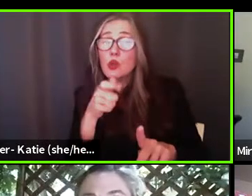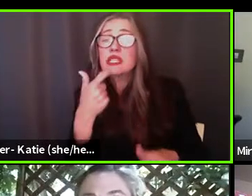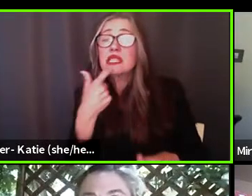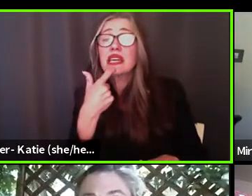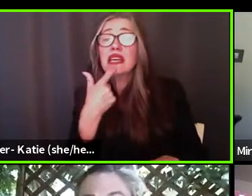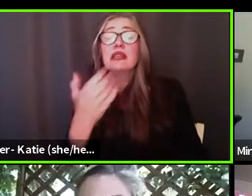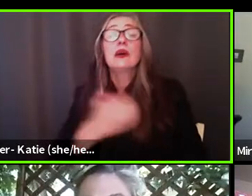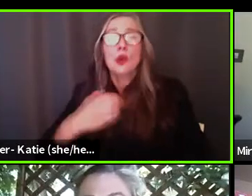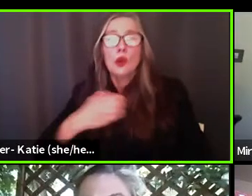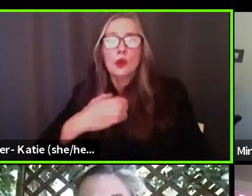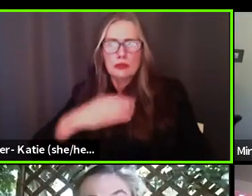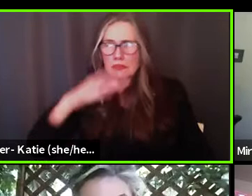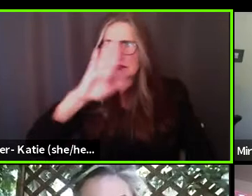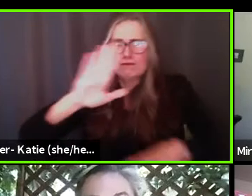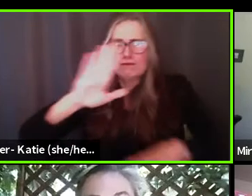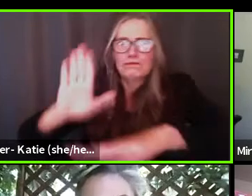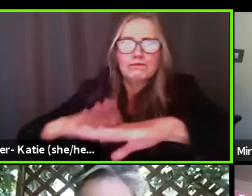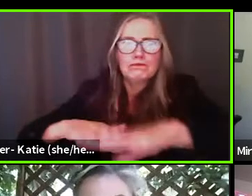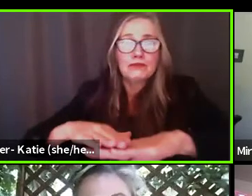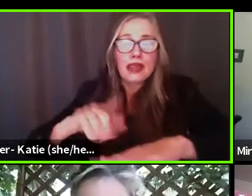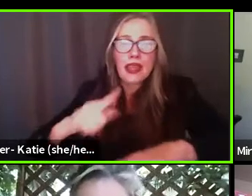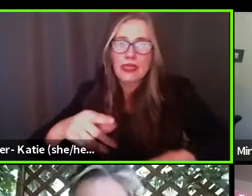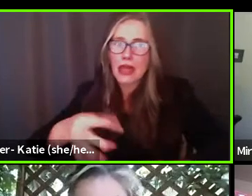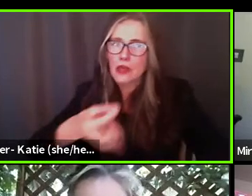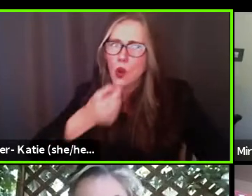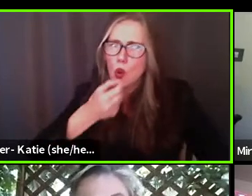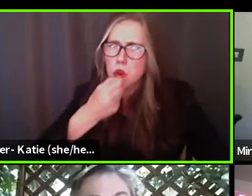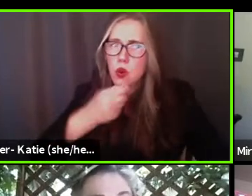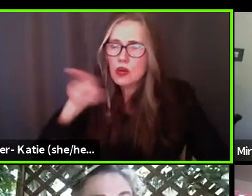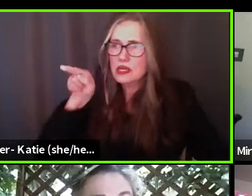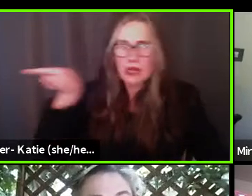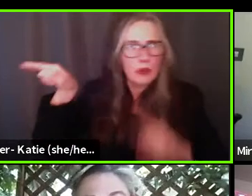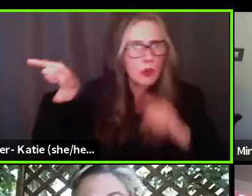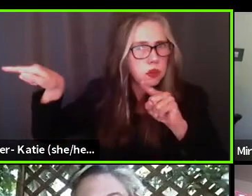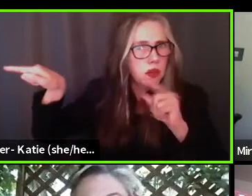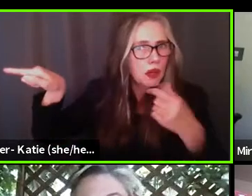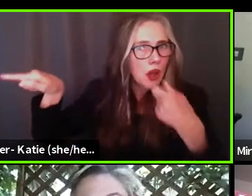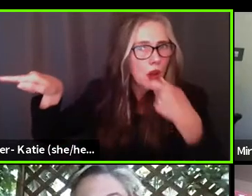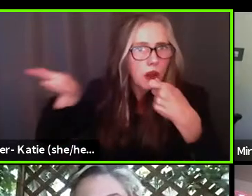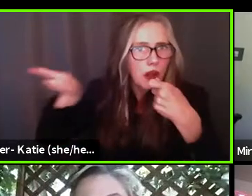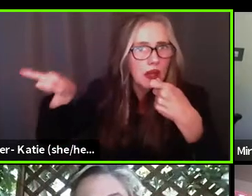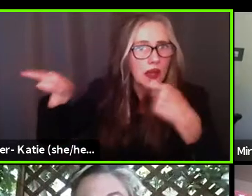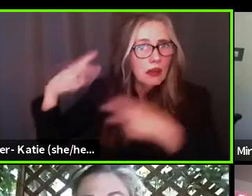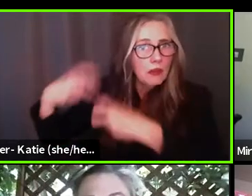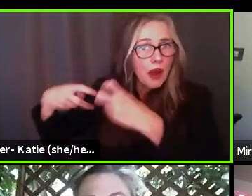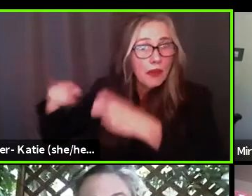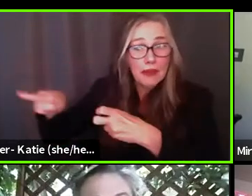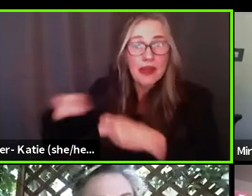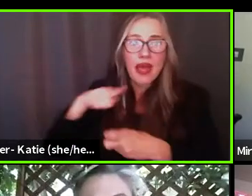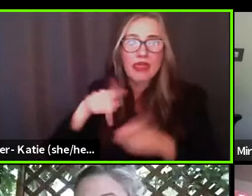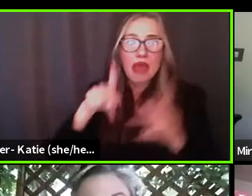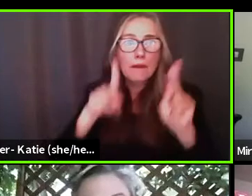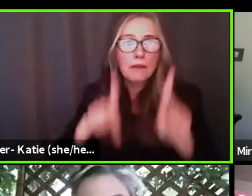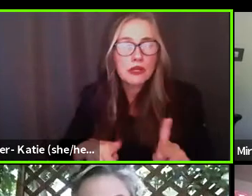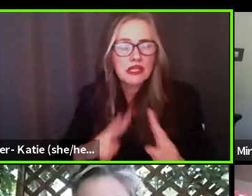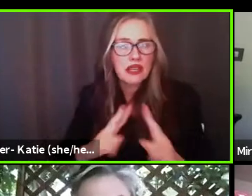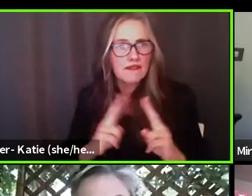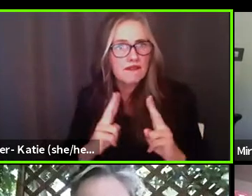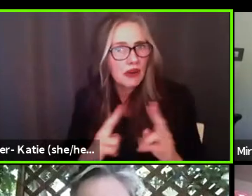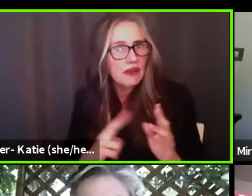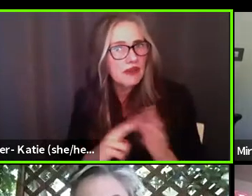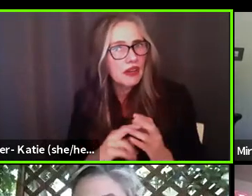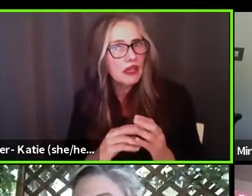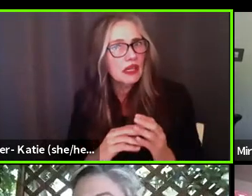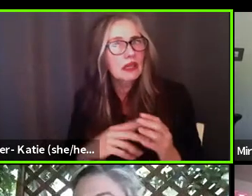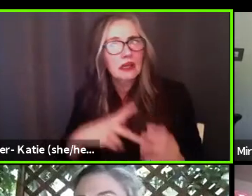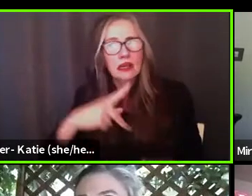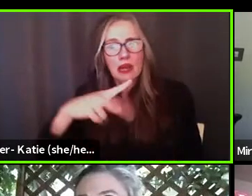who was a very is a very progressive person who um i had known in many progressive political